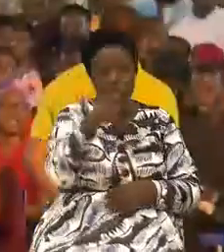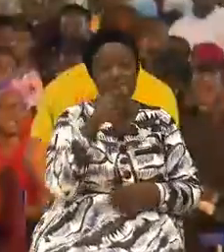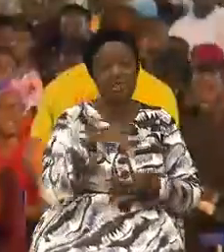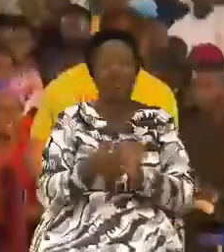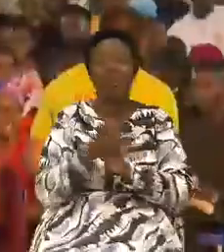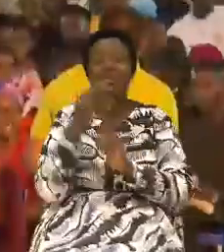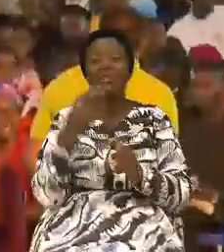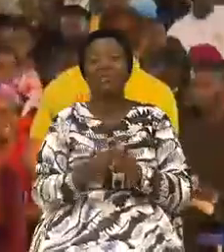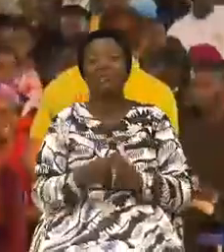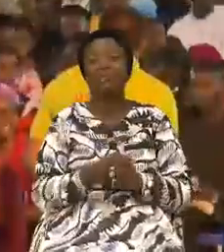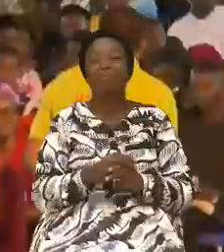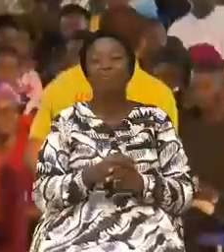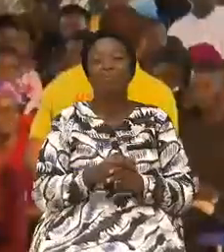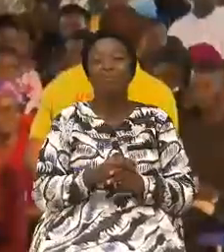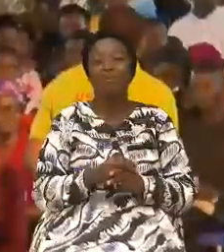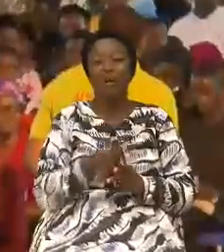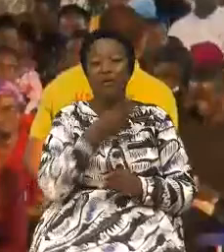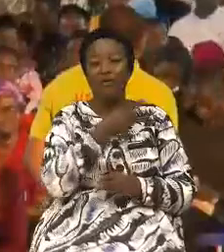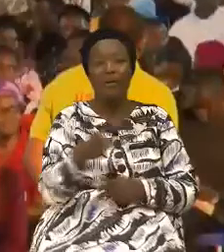Amen.